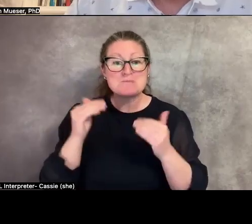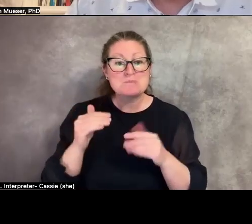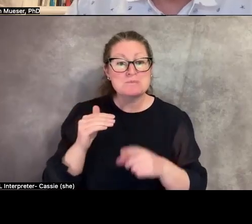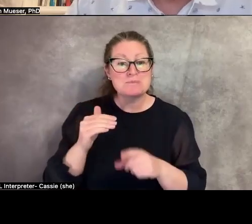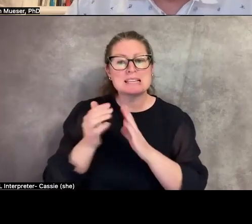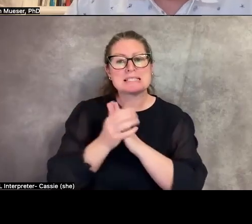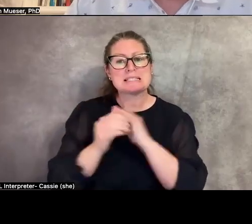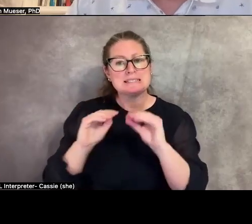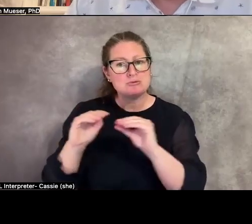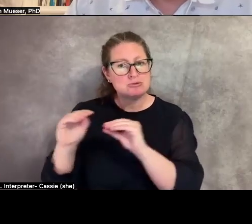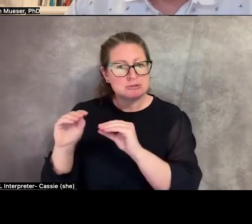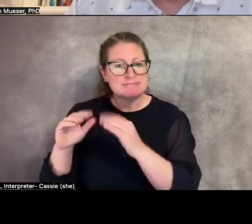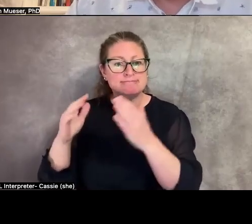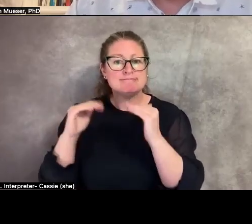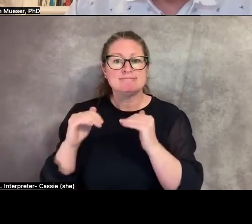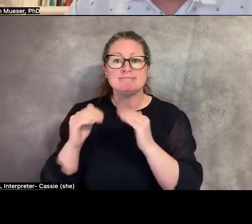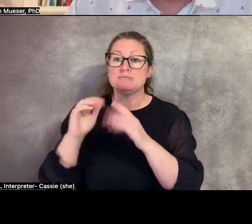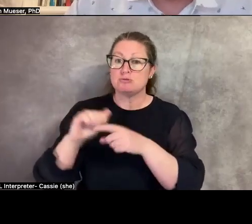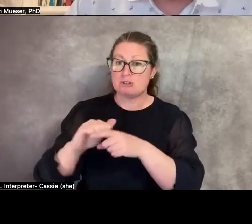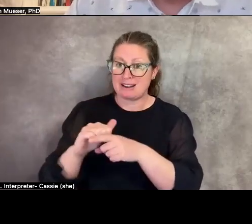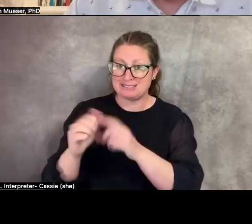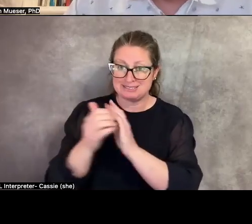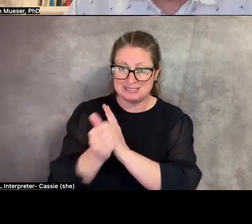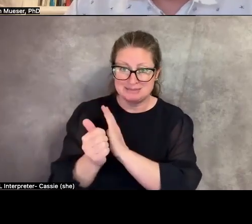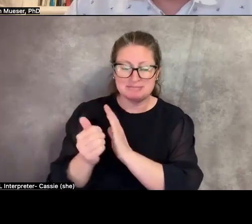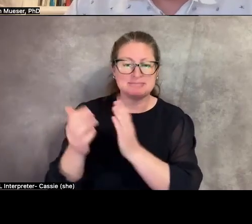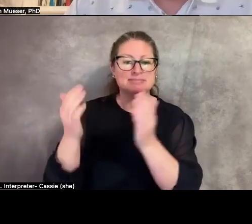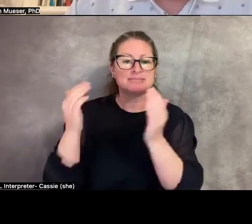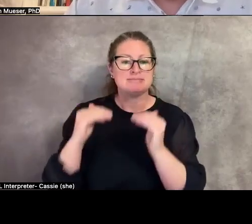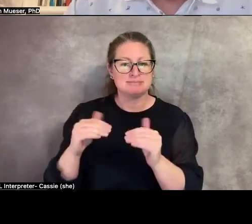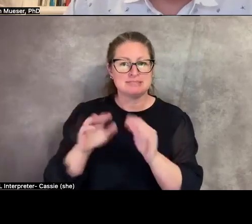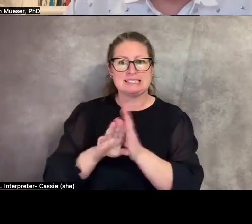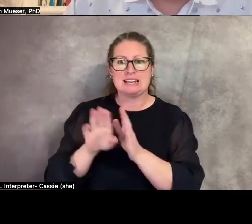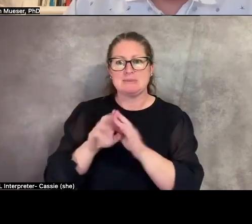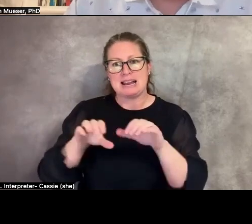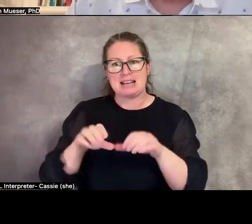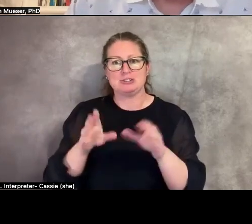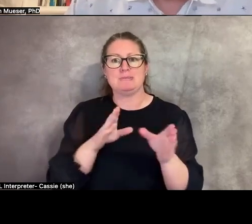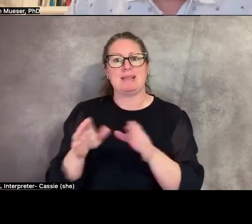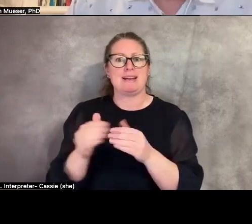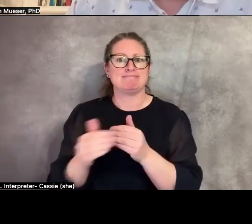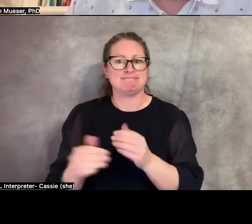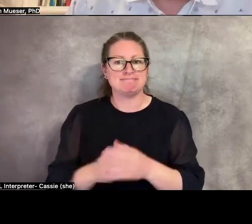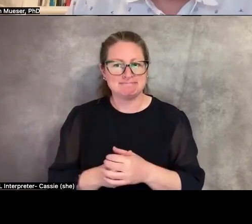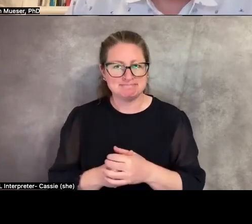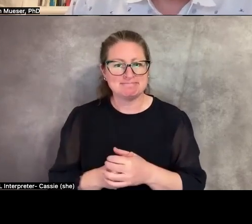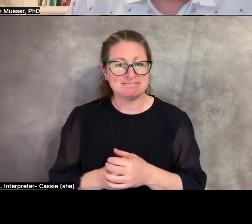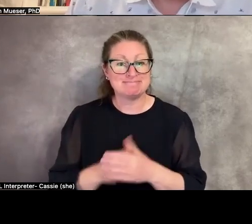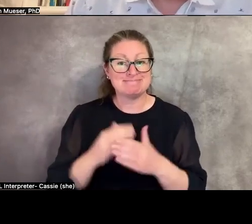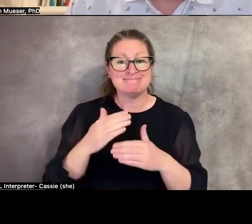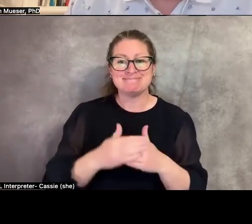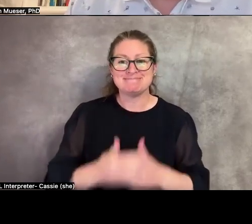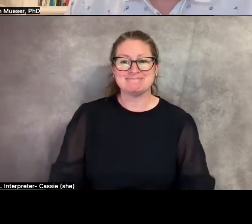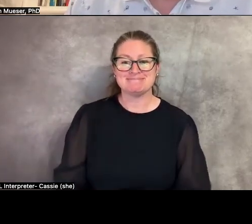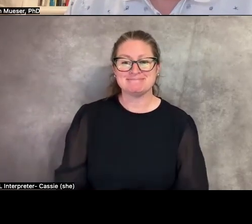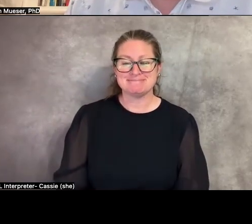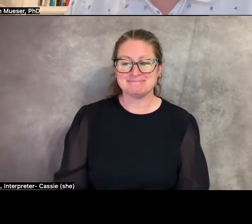skills teaching, some skills practice, and development of an action plan. Let's go on to the next one.